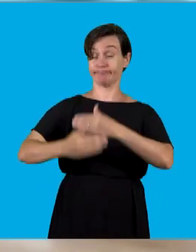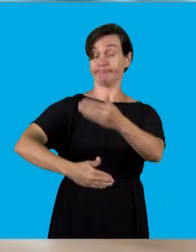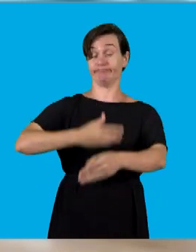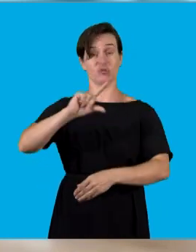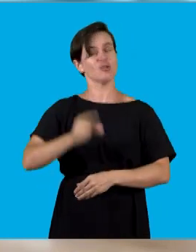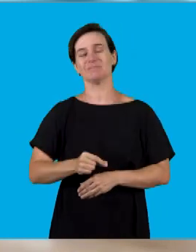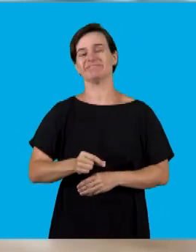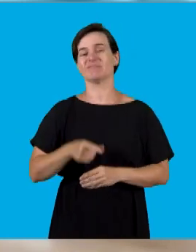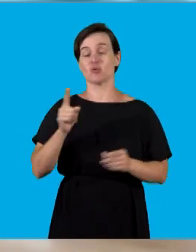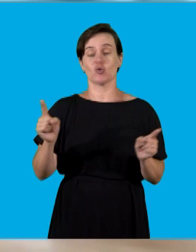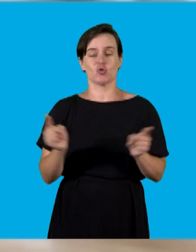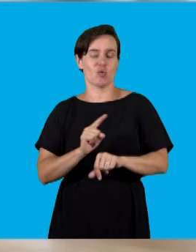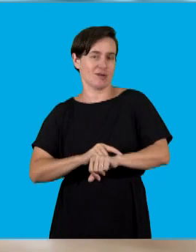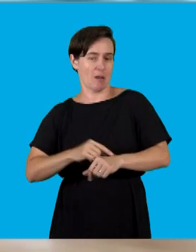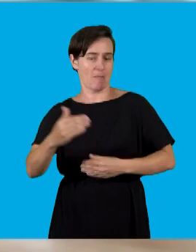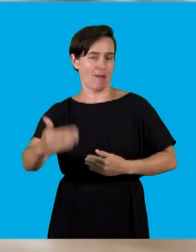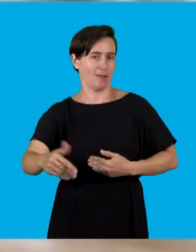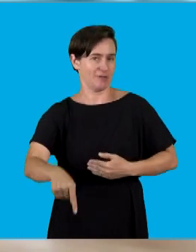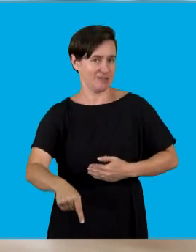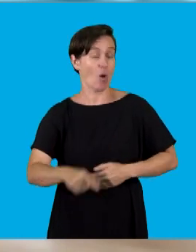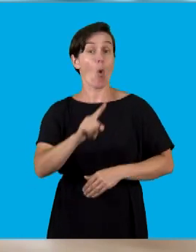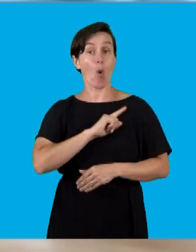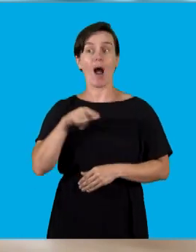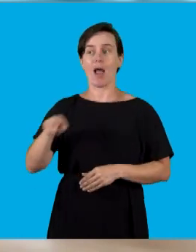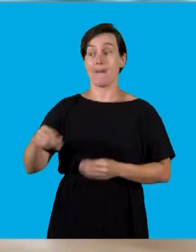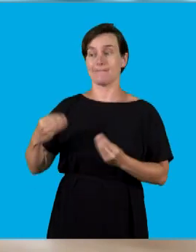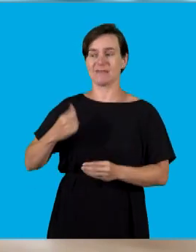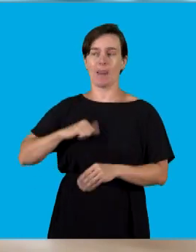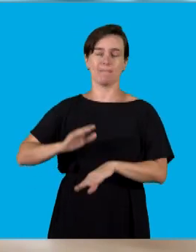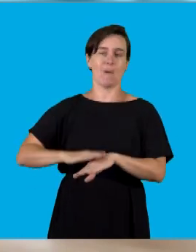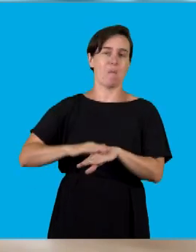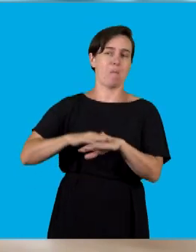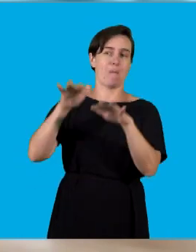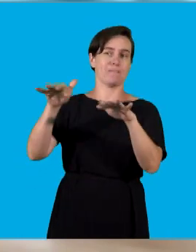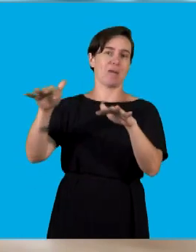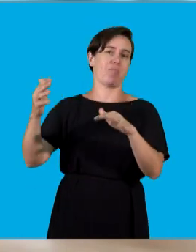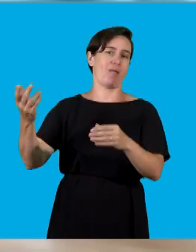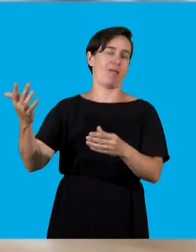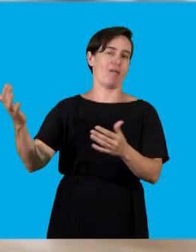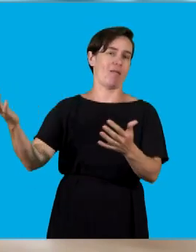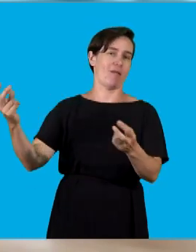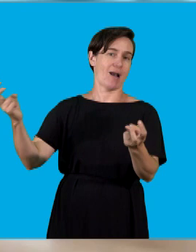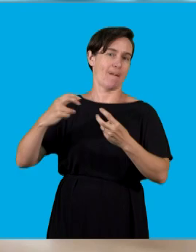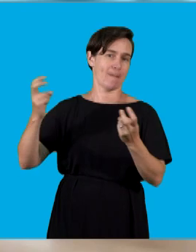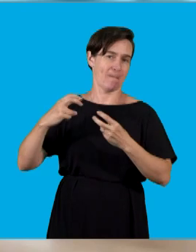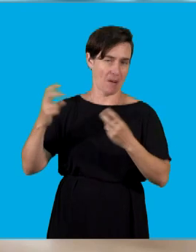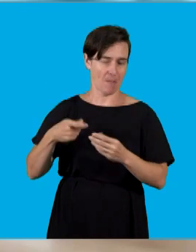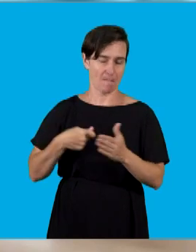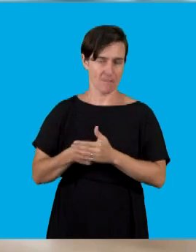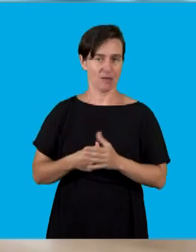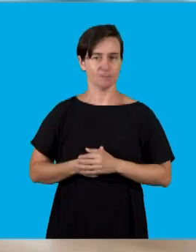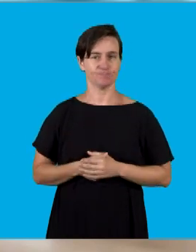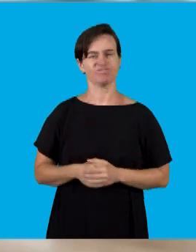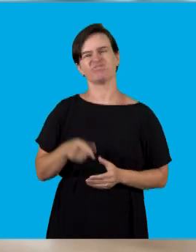period of time. Because remember that the aim is to attract you to come and buy. Now the examples of